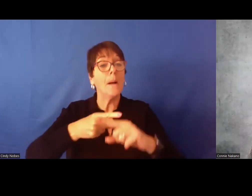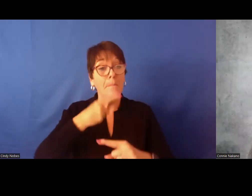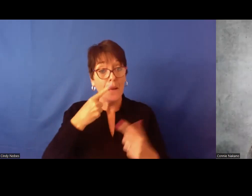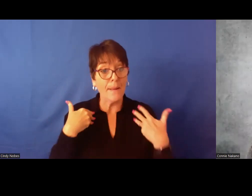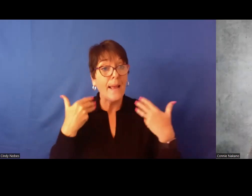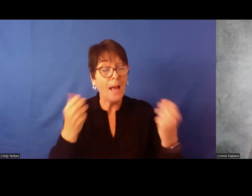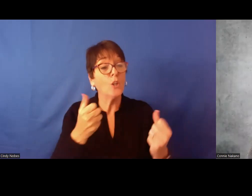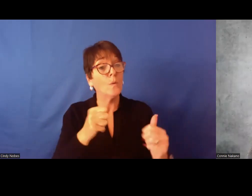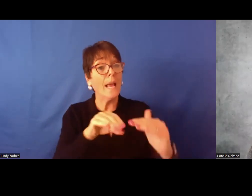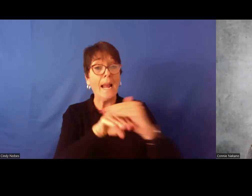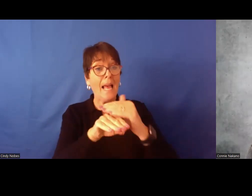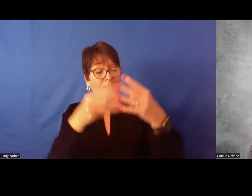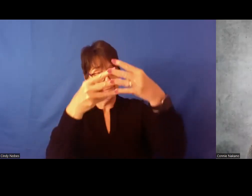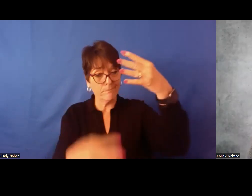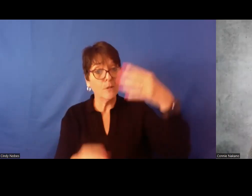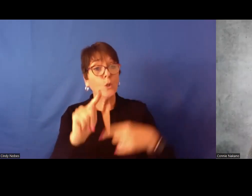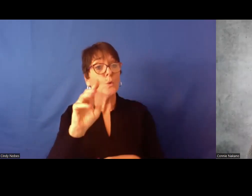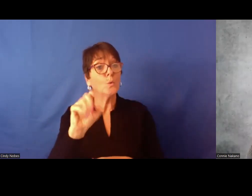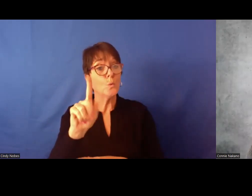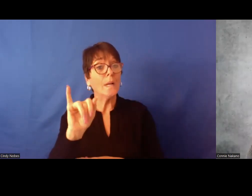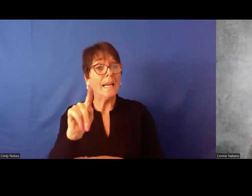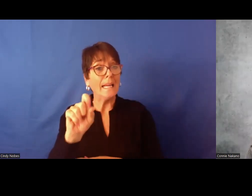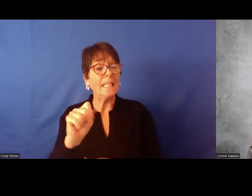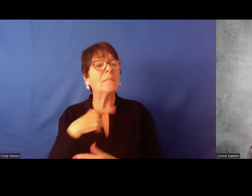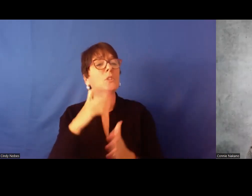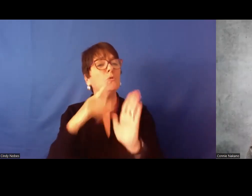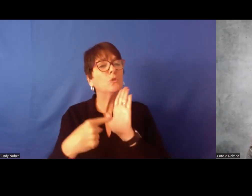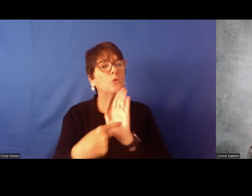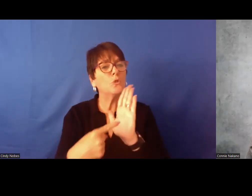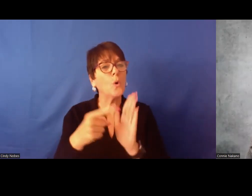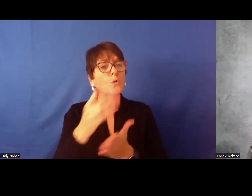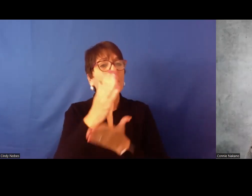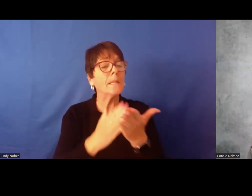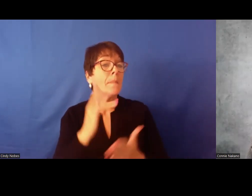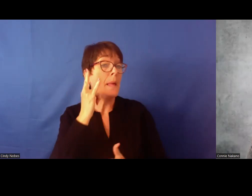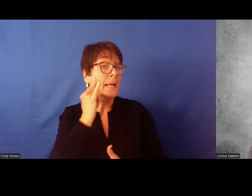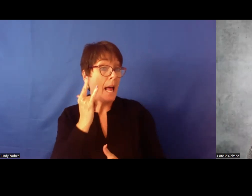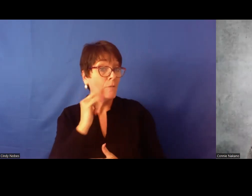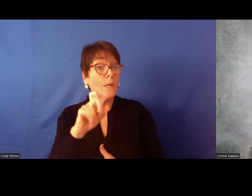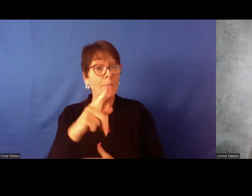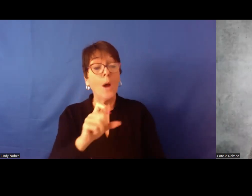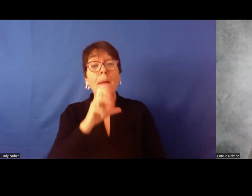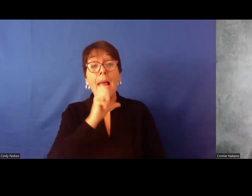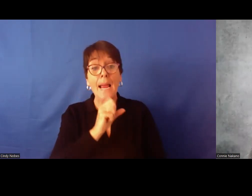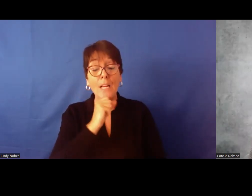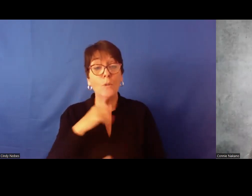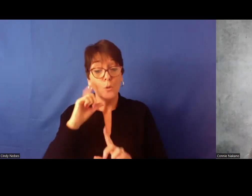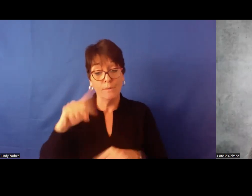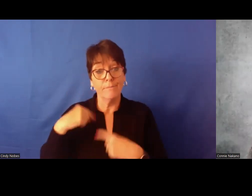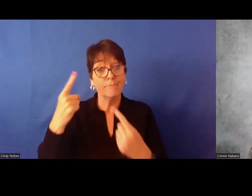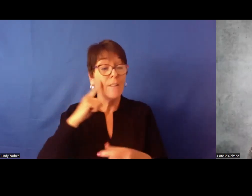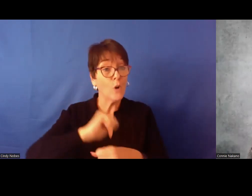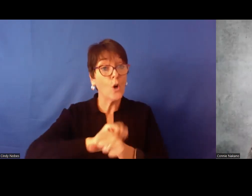be able to access all the toolkits. So let me walk you through some of the items that the California Department of Aging has been doing for COVID